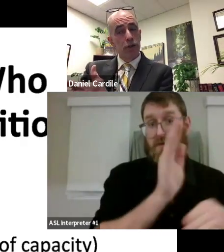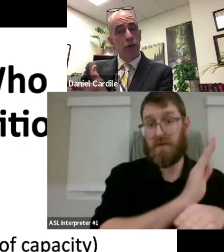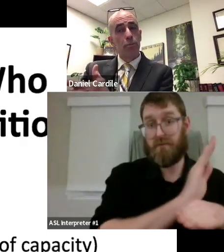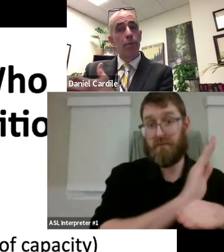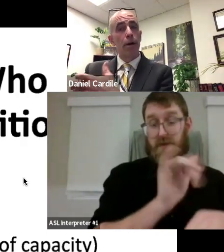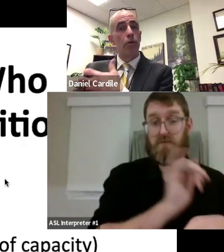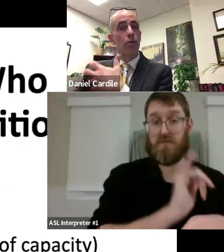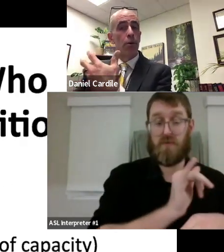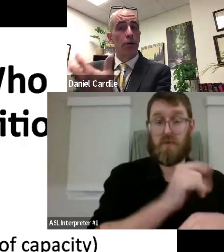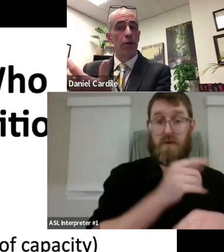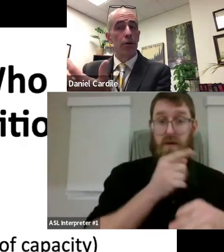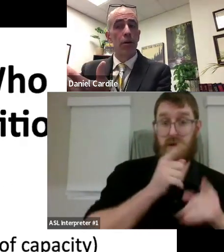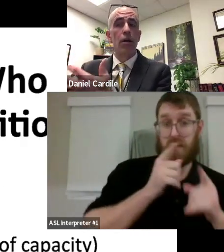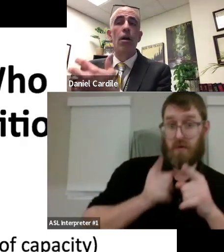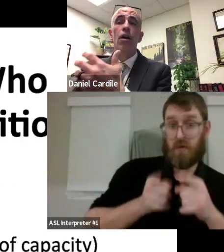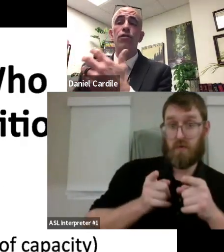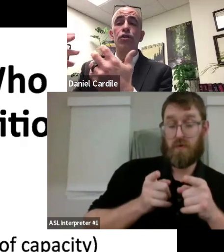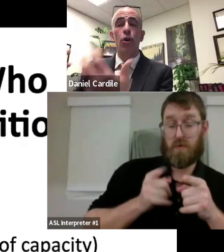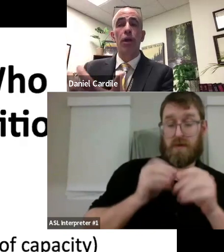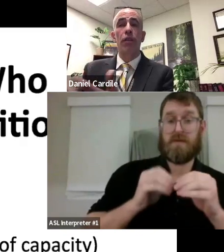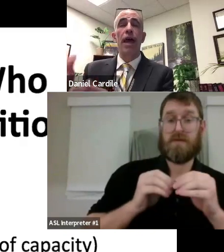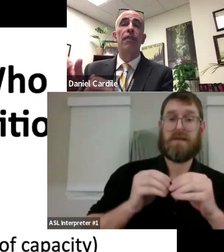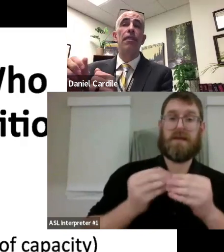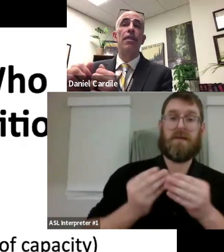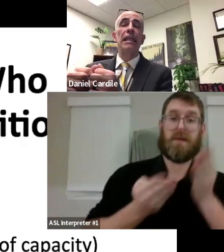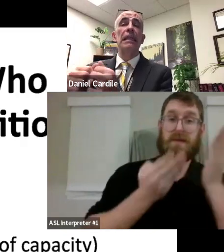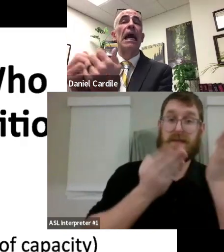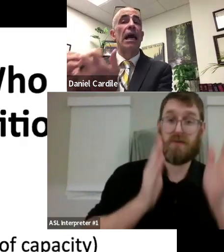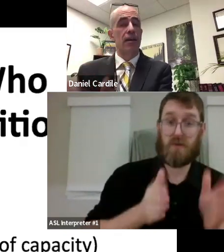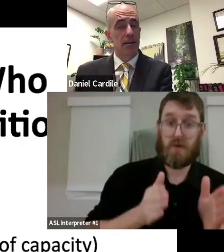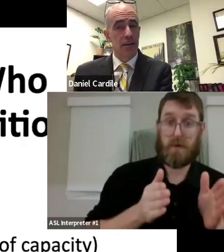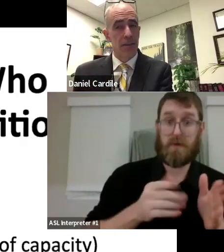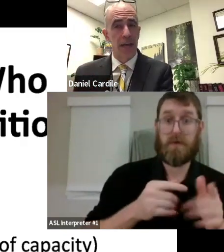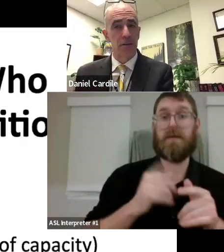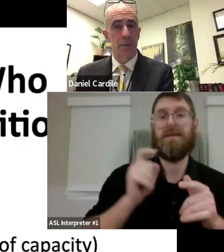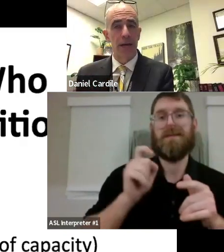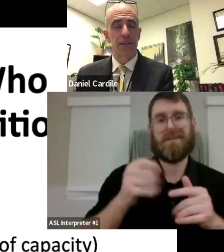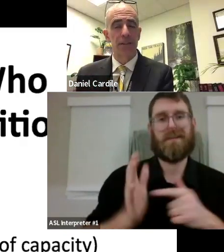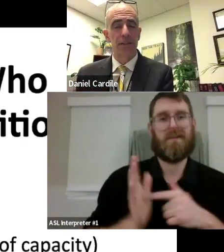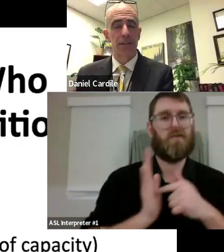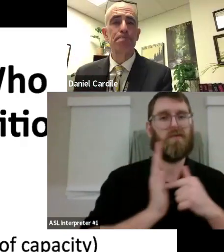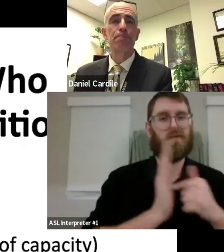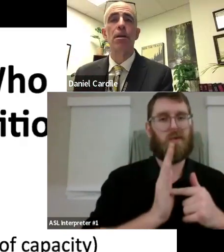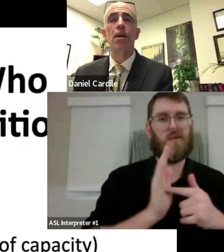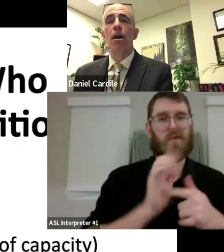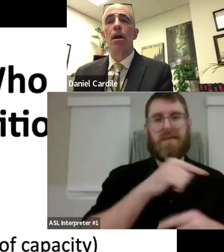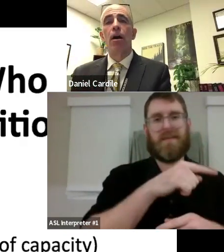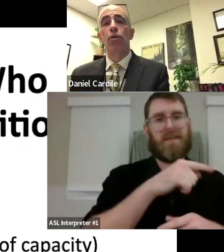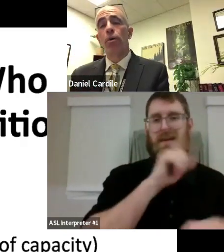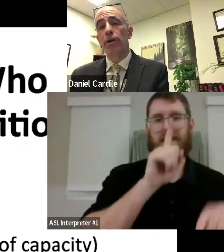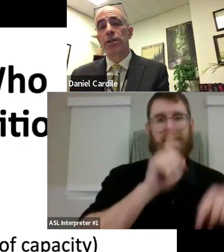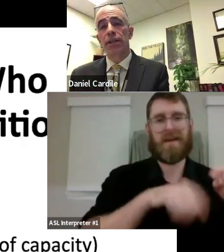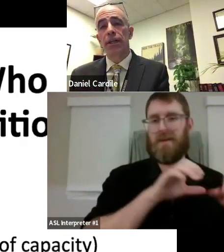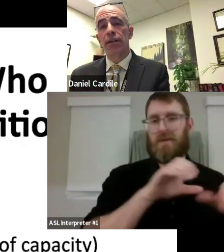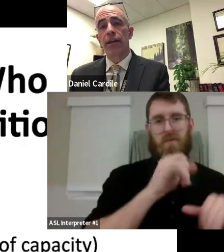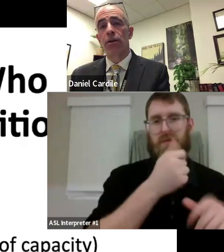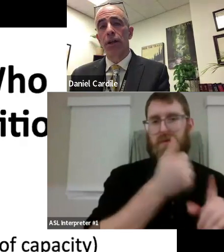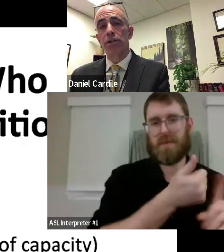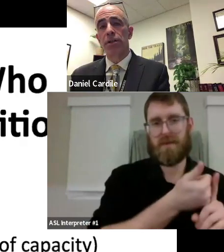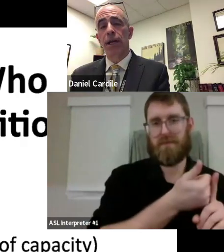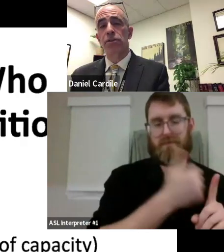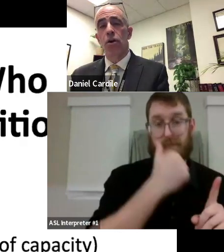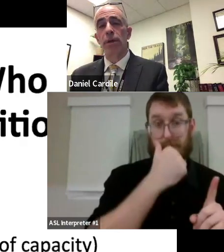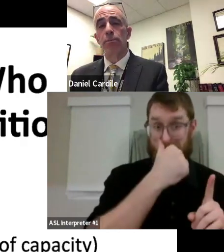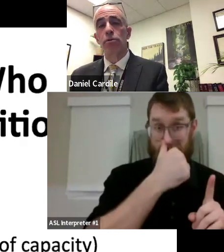the petitioner, bear the burden of showing that they lack that capacity. Other parties in